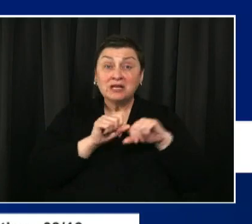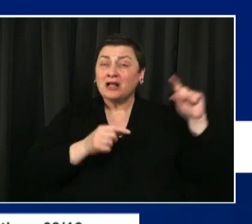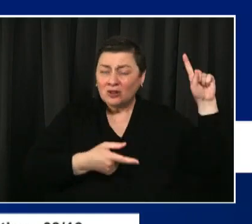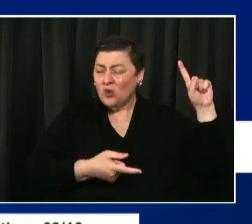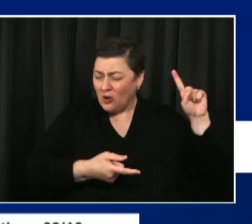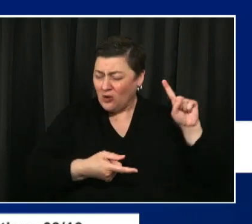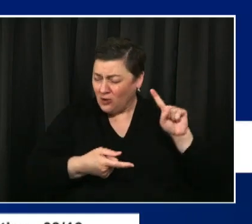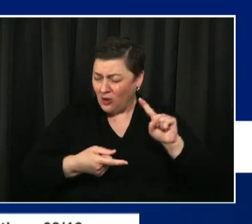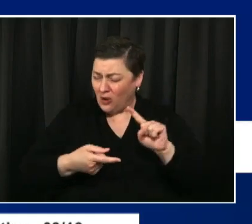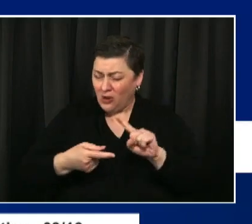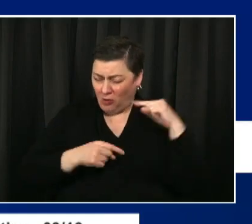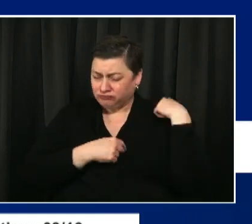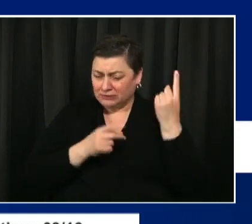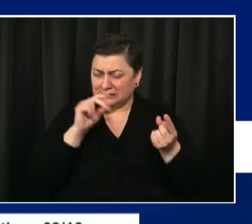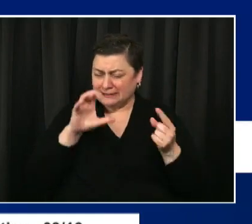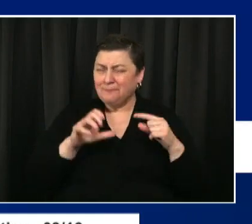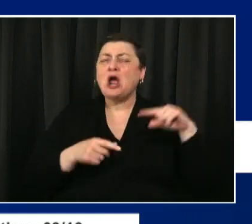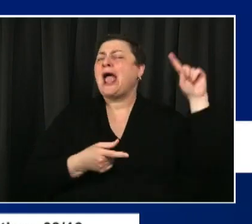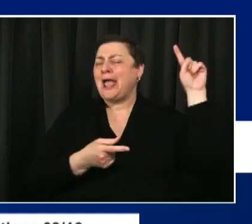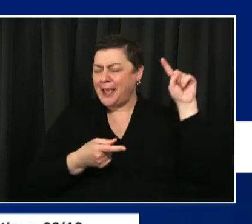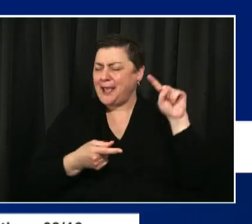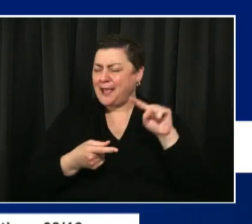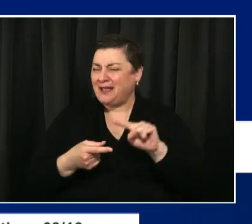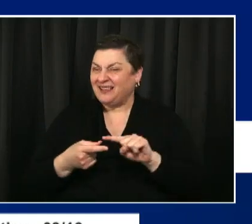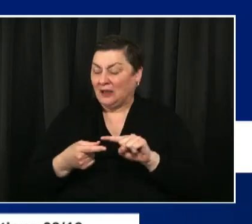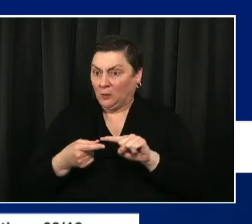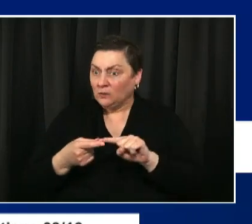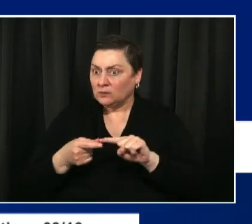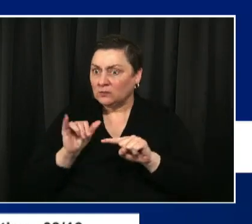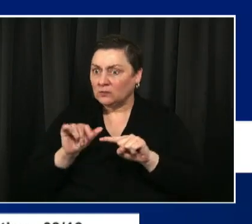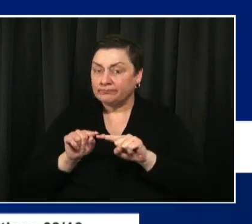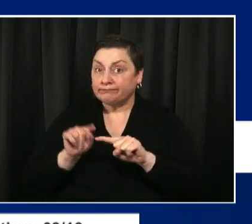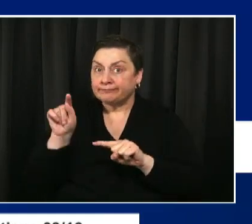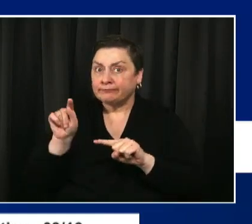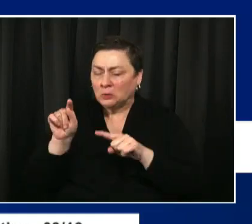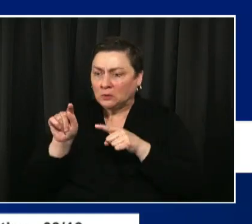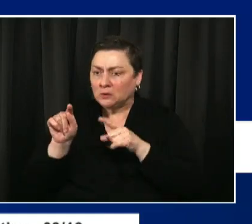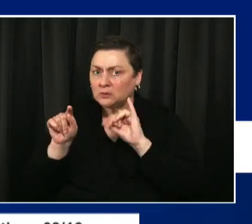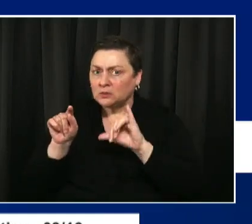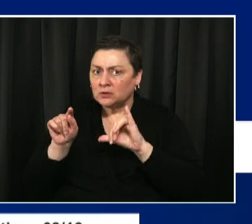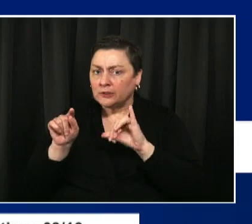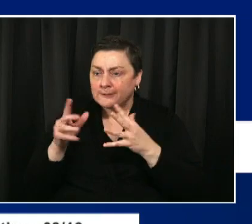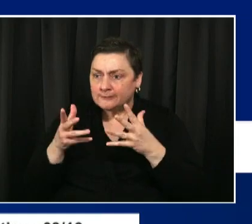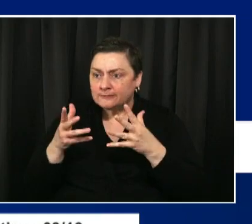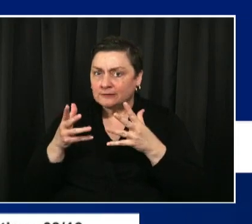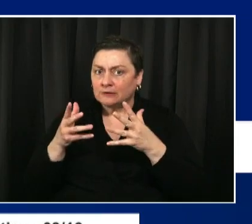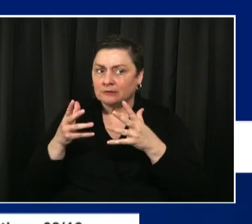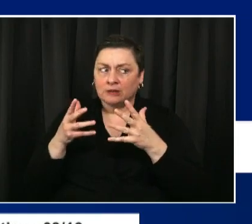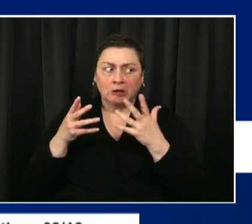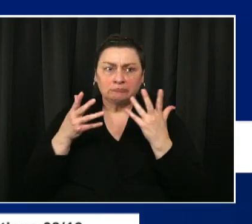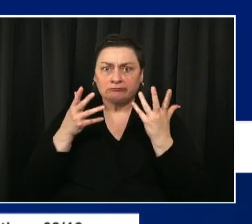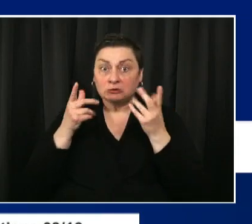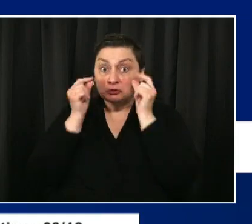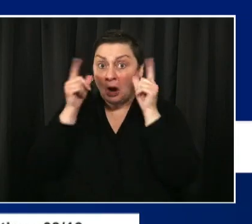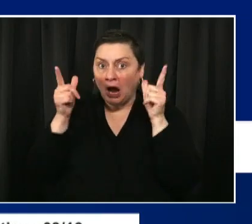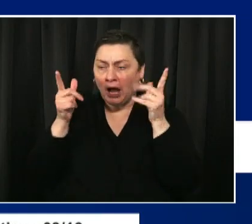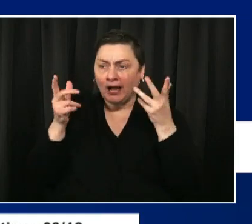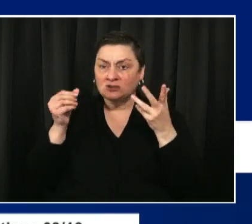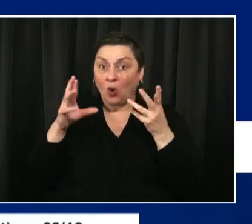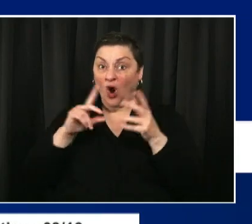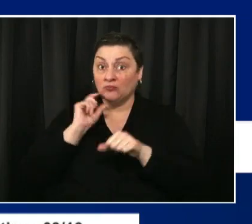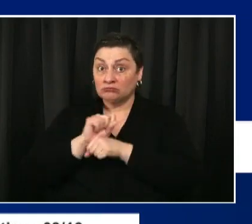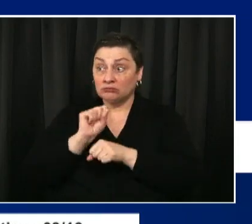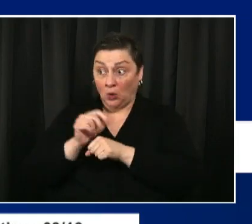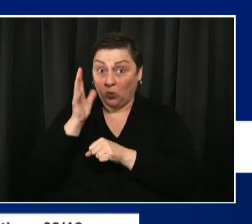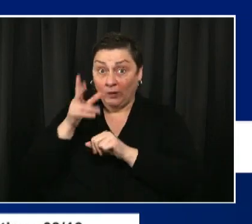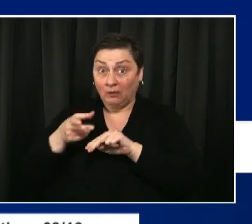note here as to whether this is noise, and you can see some bouncing around there, or we're seeing an uptick. And this we